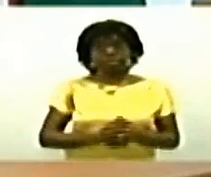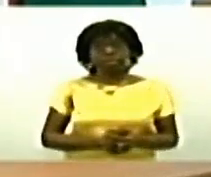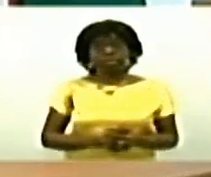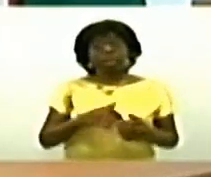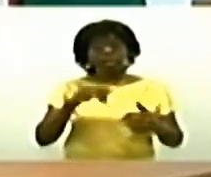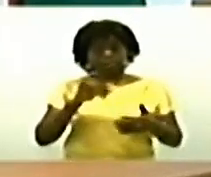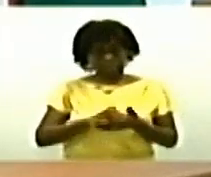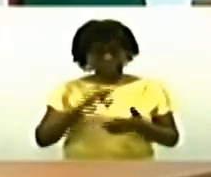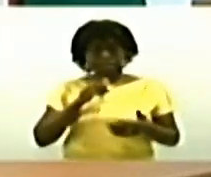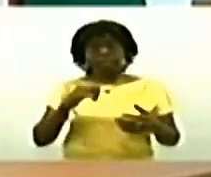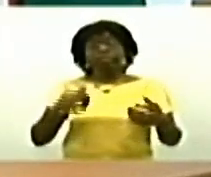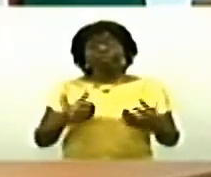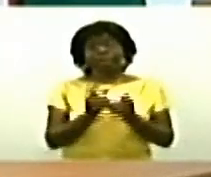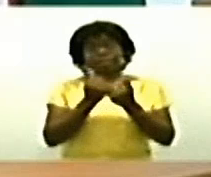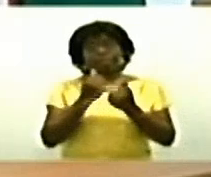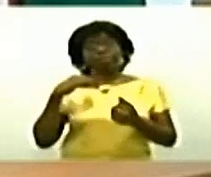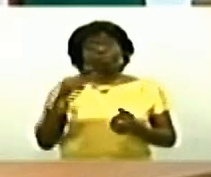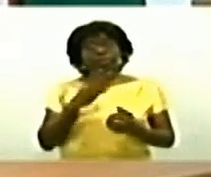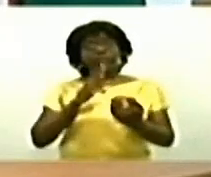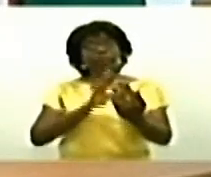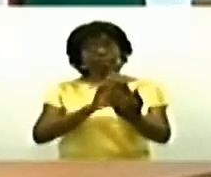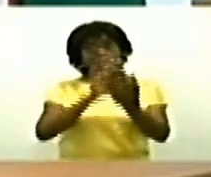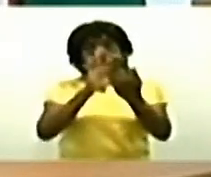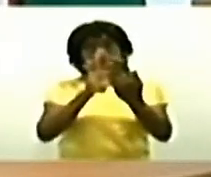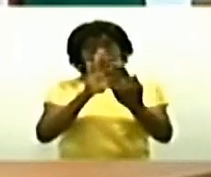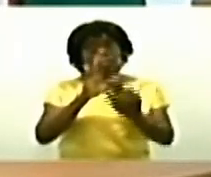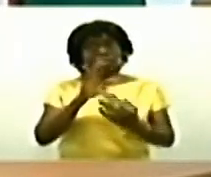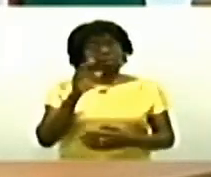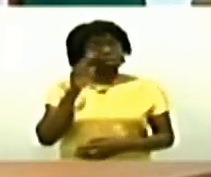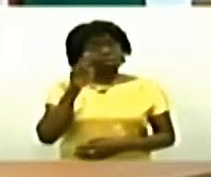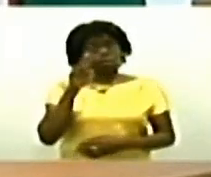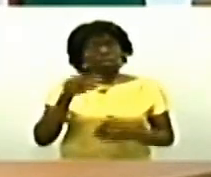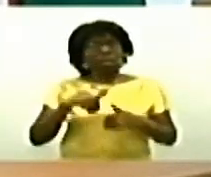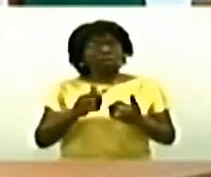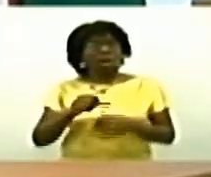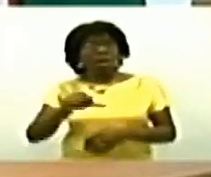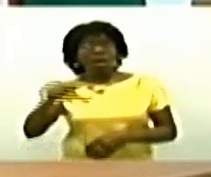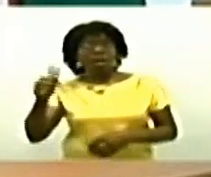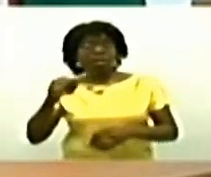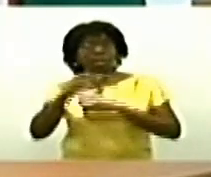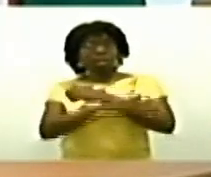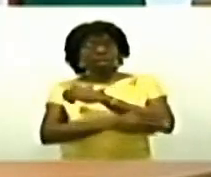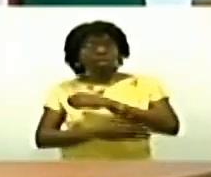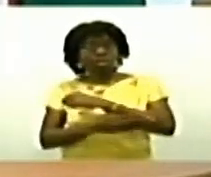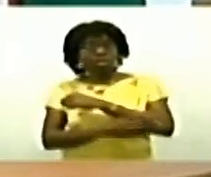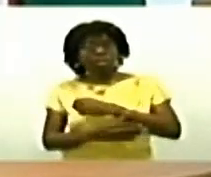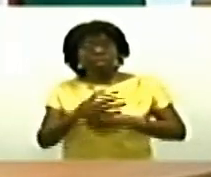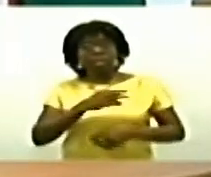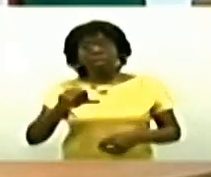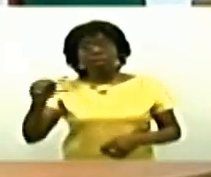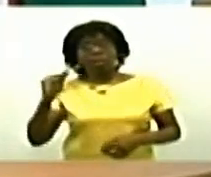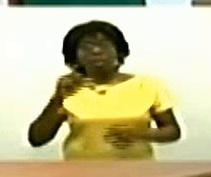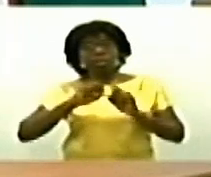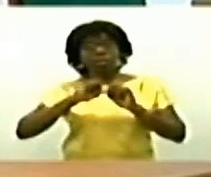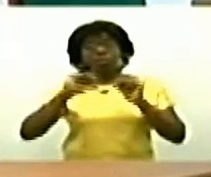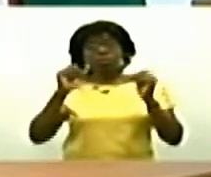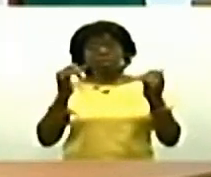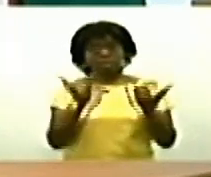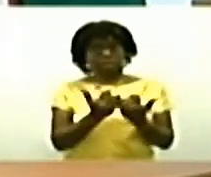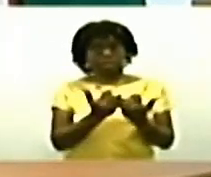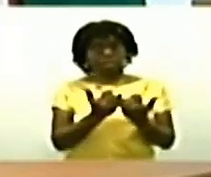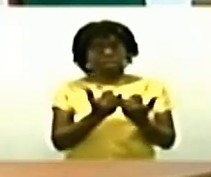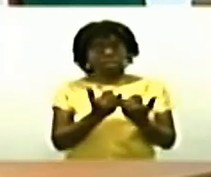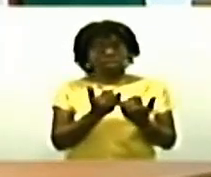That is the challenge that we face. I look at how other races and other countries and other societies